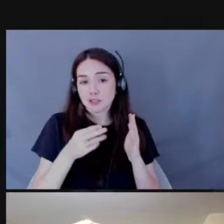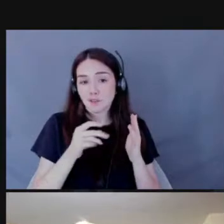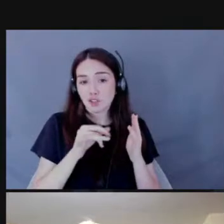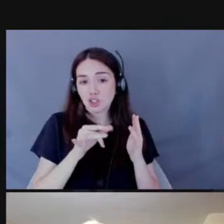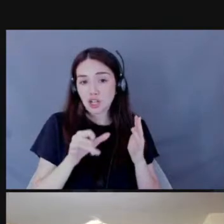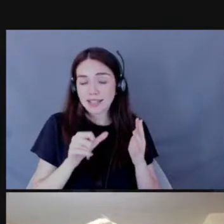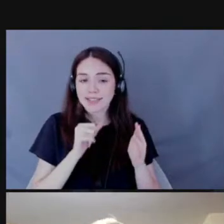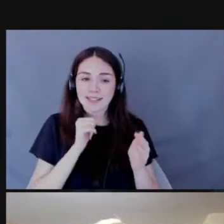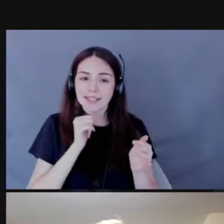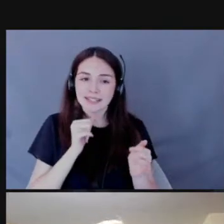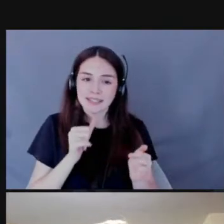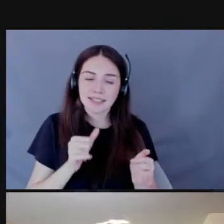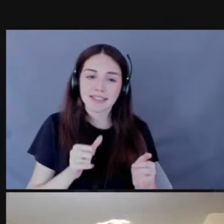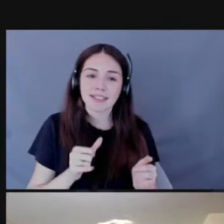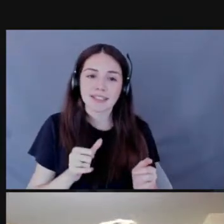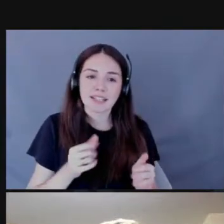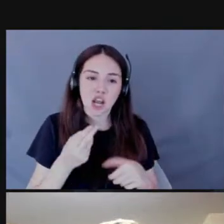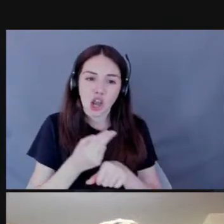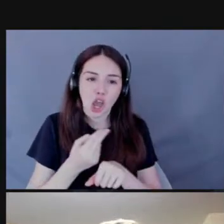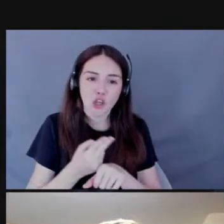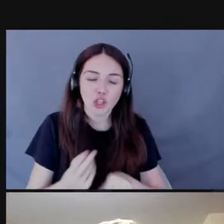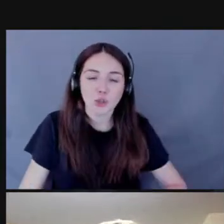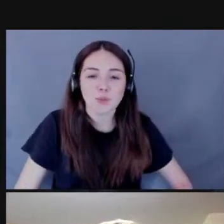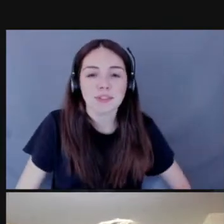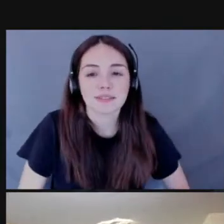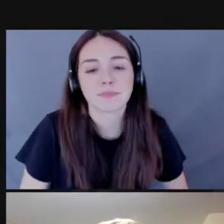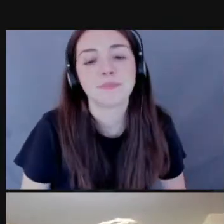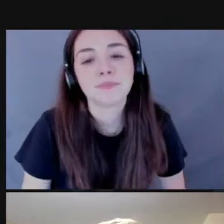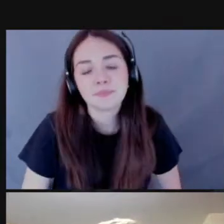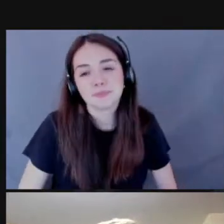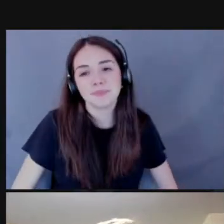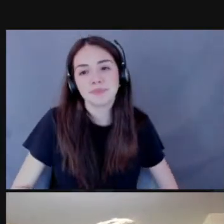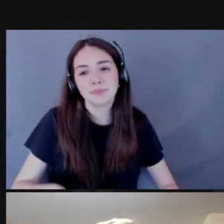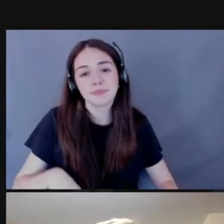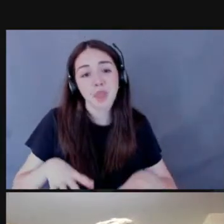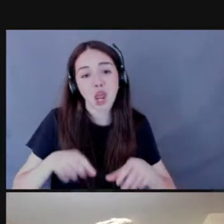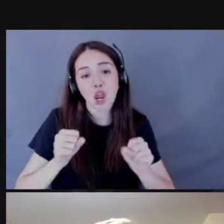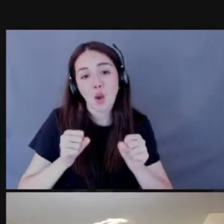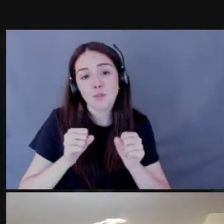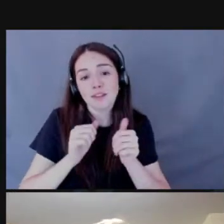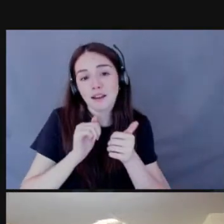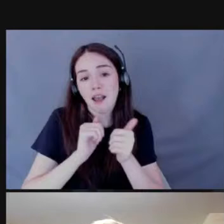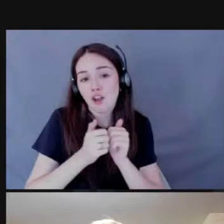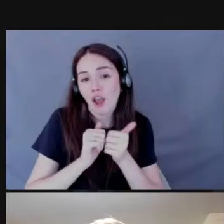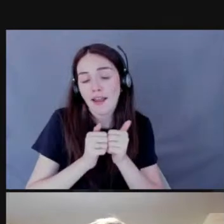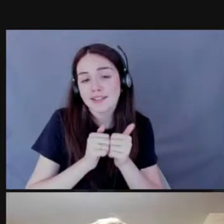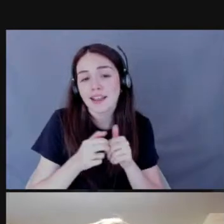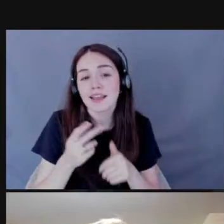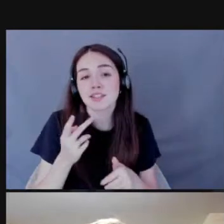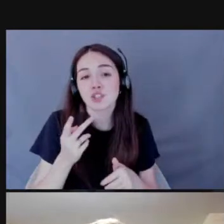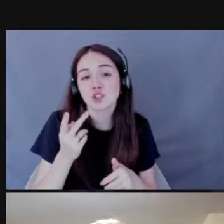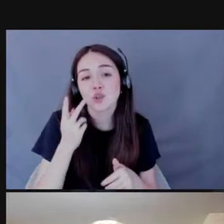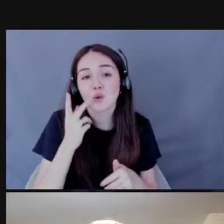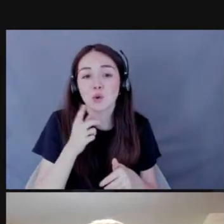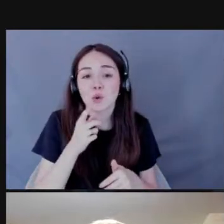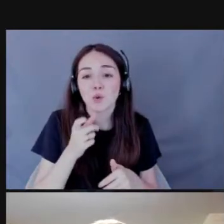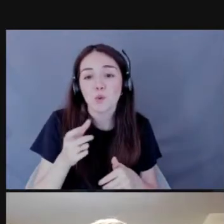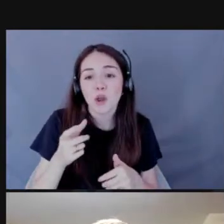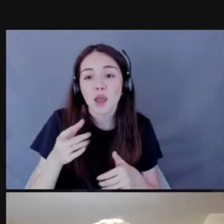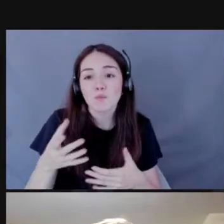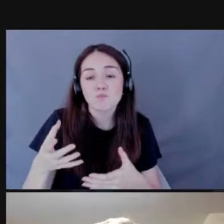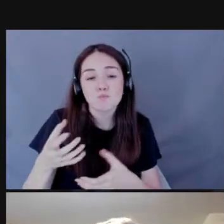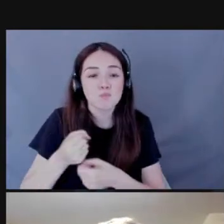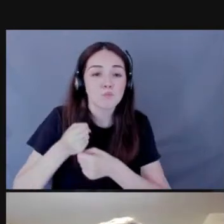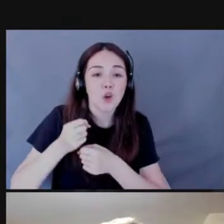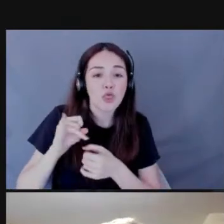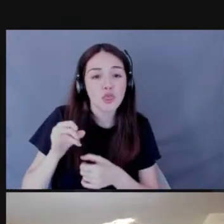it. They did a sort of a contest to see who would get the job to draw Chessie, and these were two